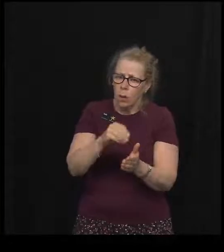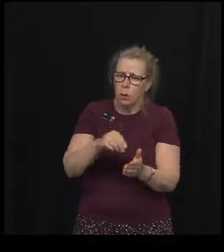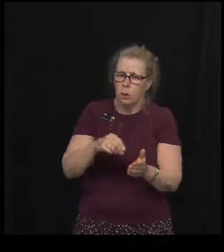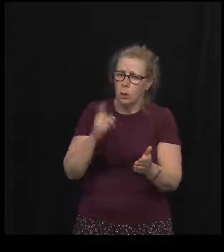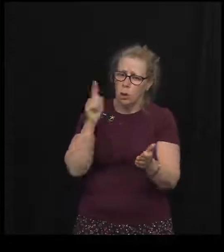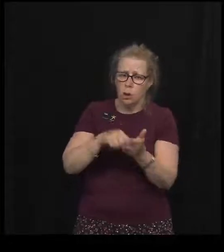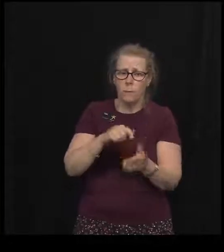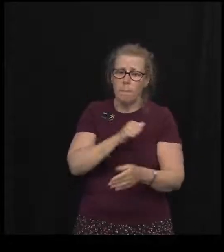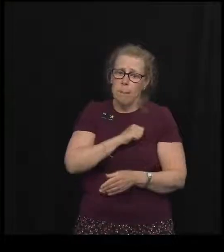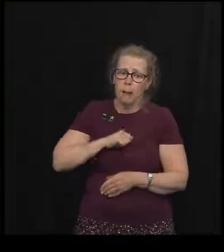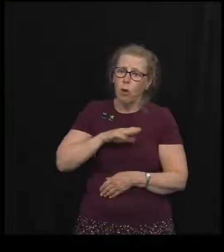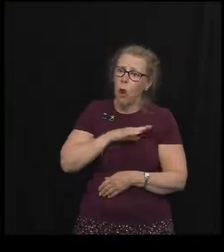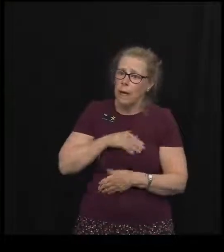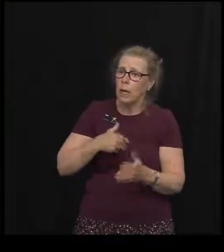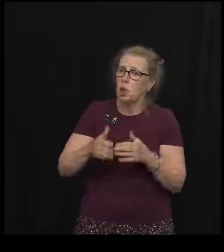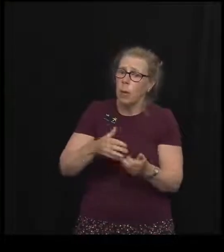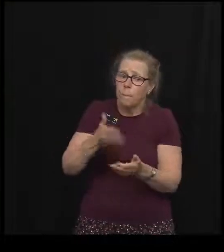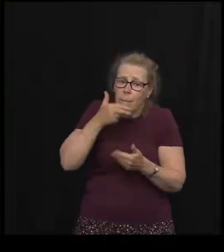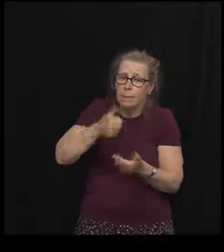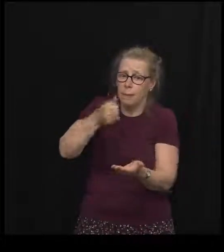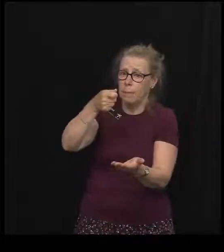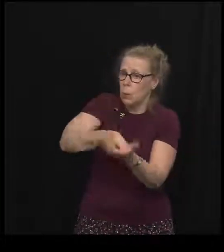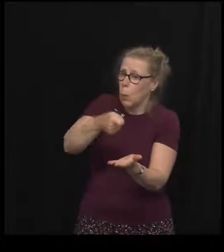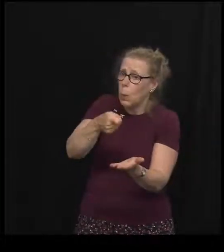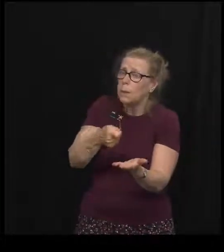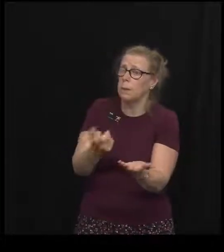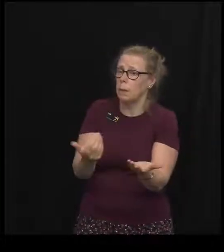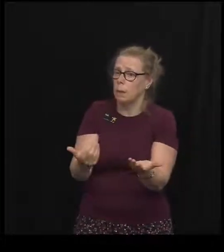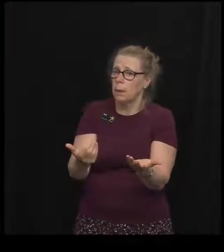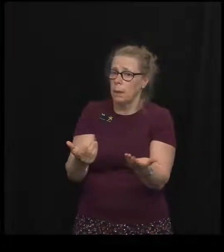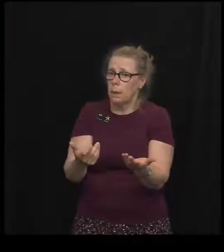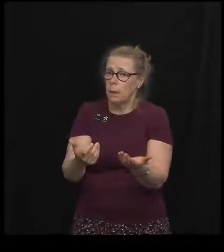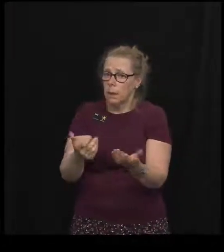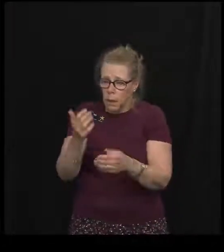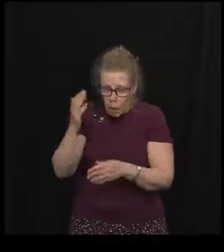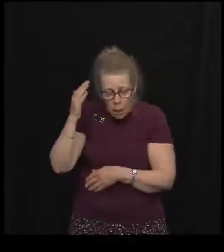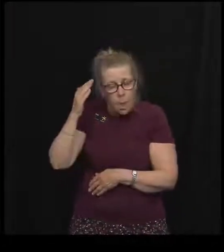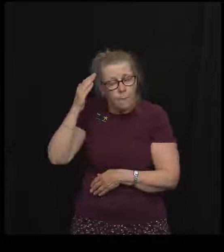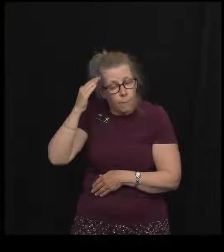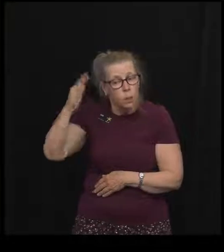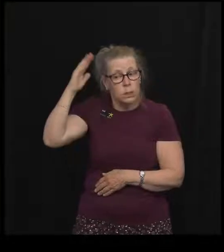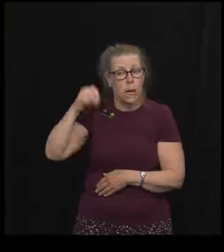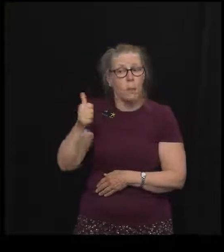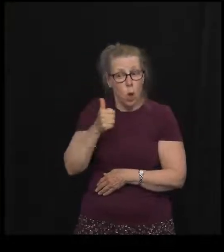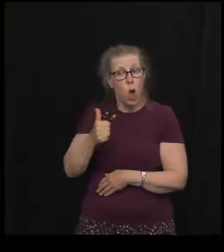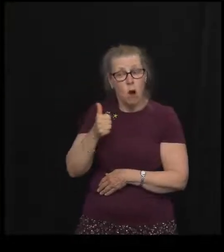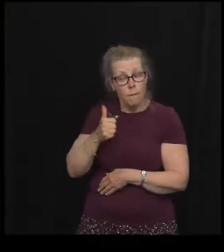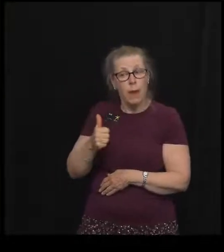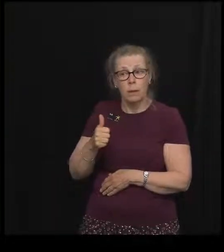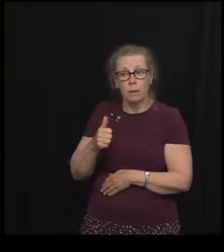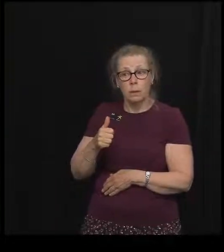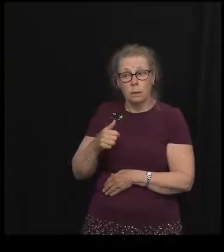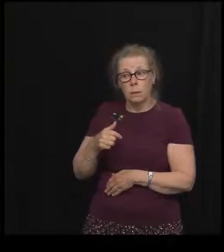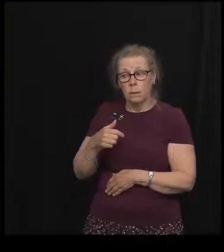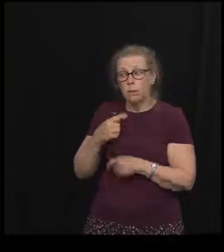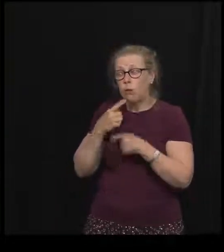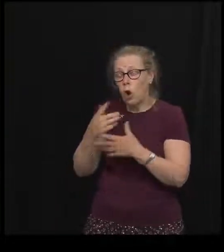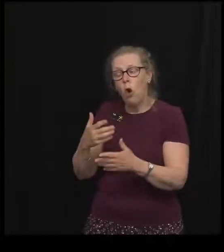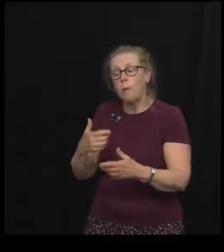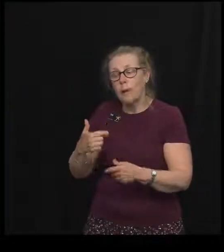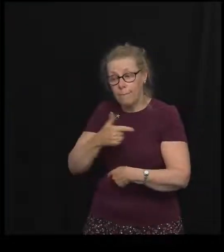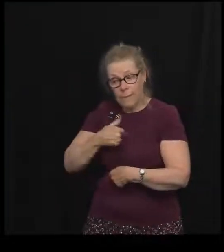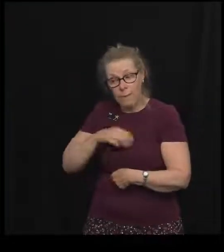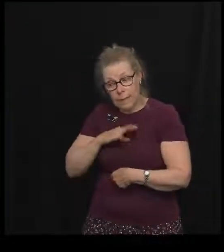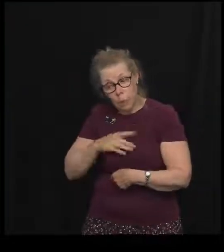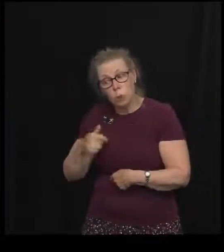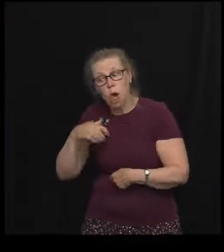hold them accountable. So let's say young people can help, but the adults need to take the first step forward and say, here I am, I'm going to try to do this, I'll listen to